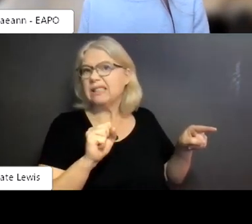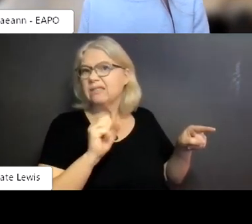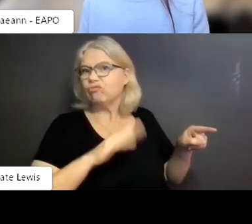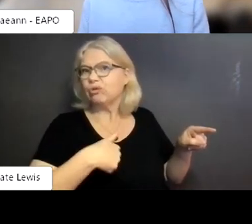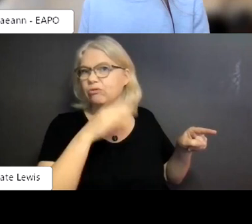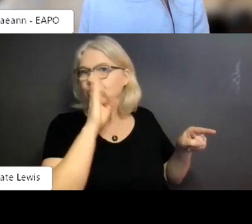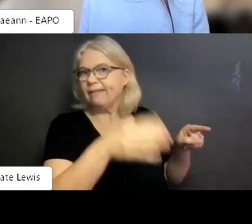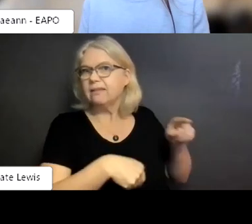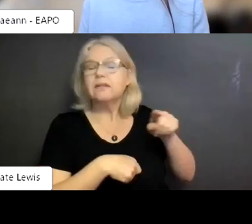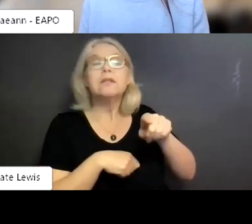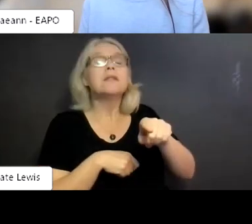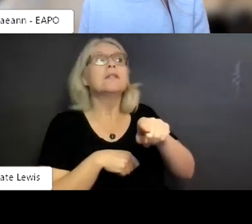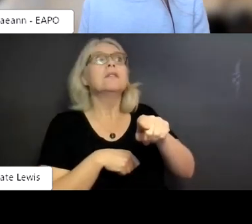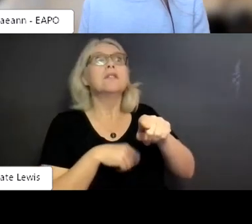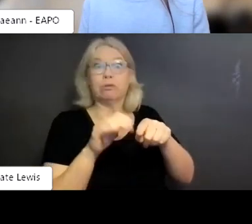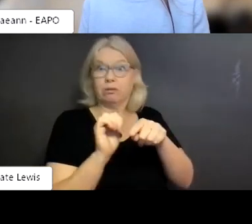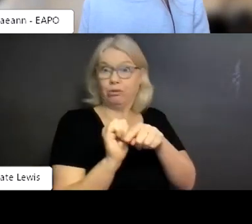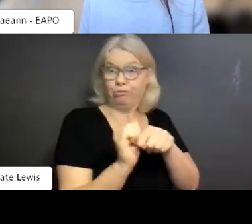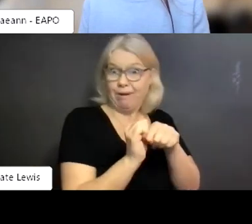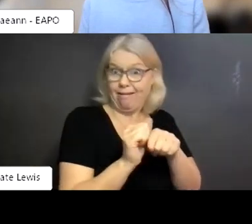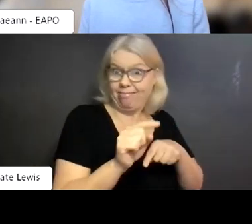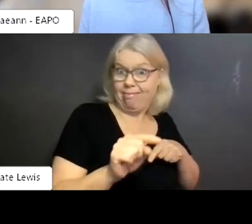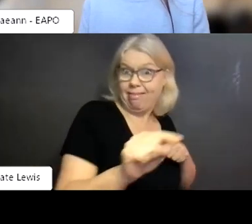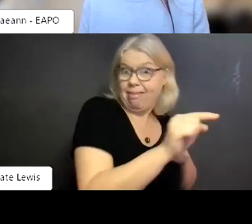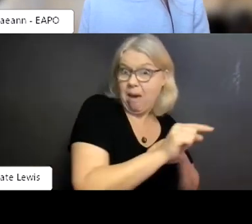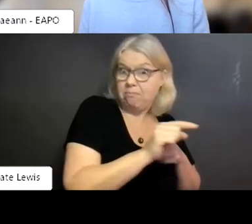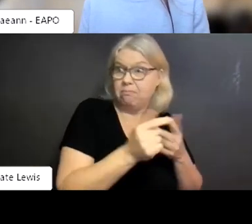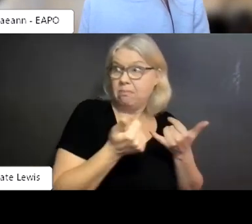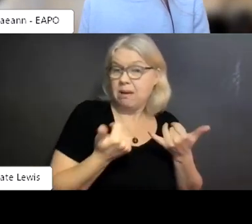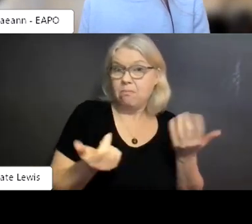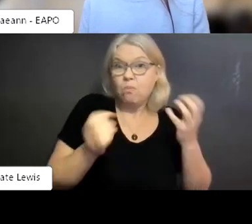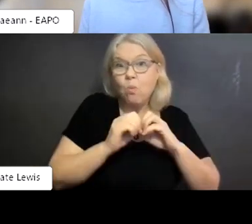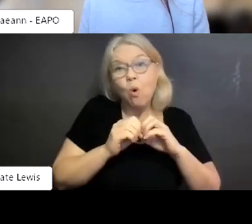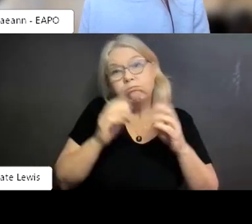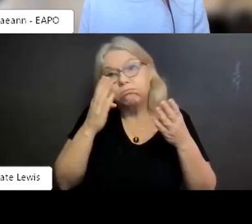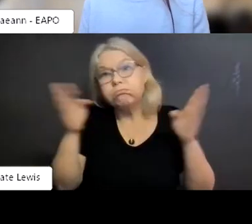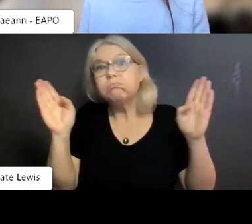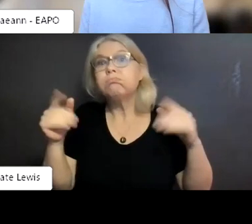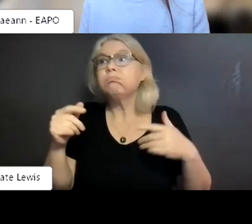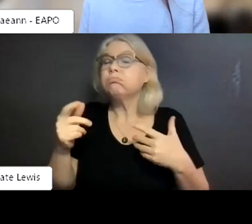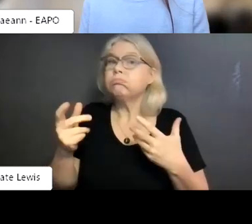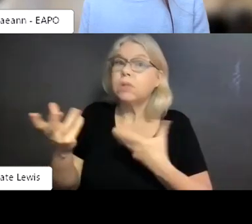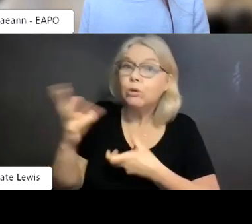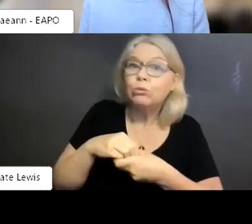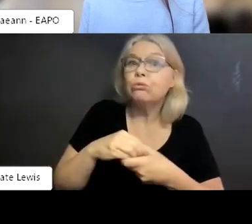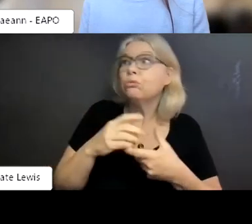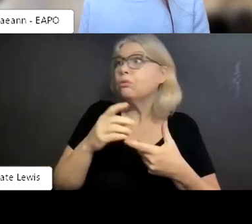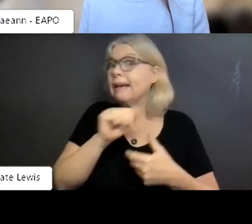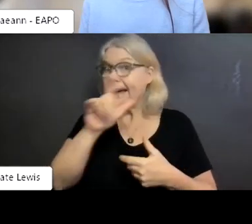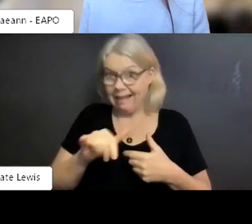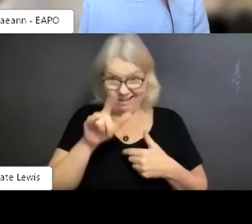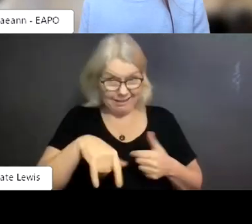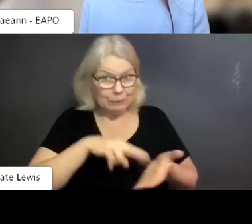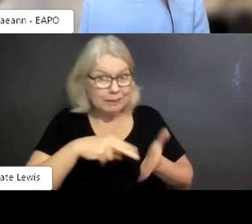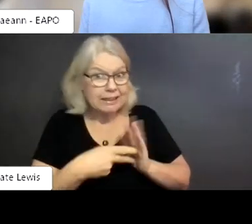take about what is inclusion, what does it mean to be supportive and be an ally. So that could be a way to help folks who